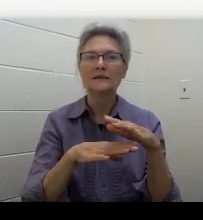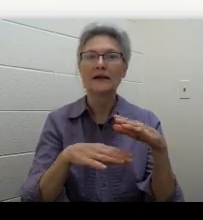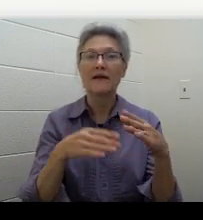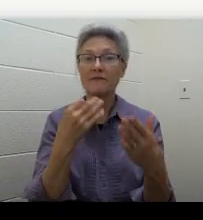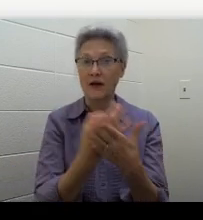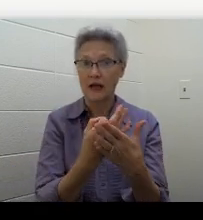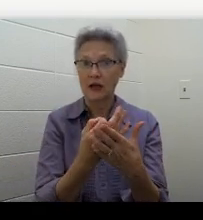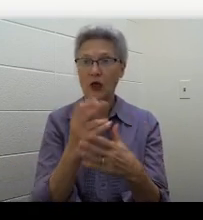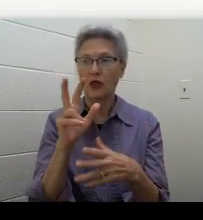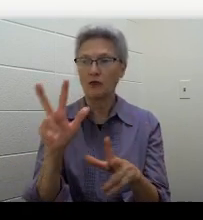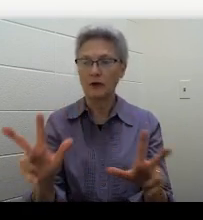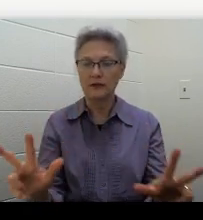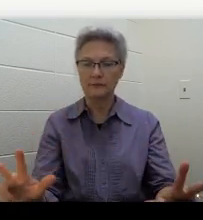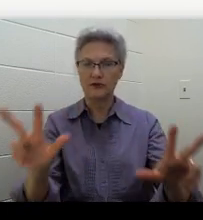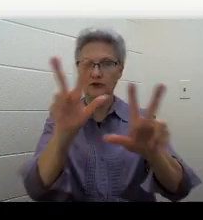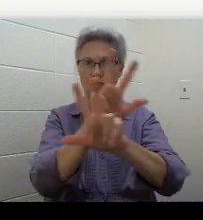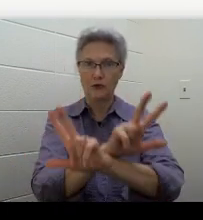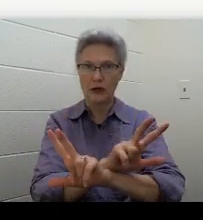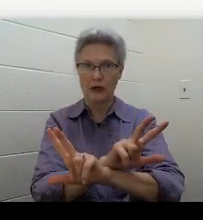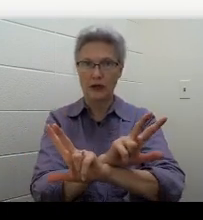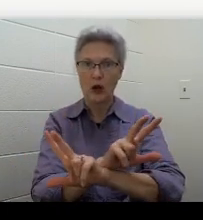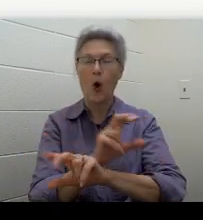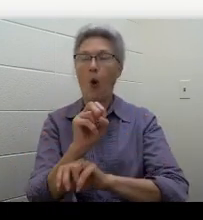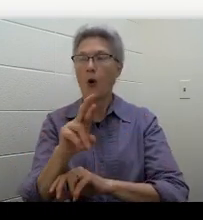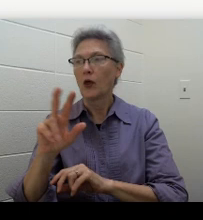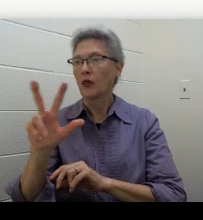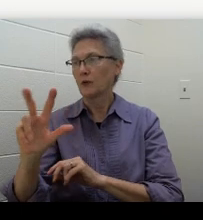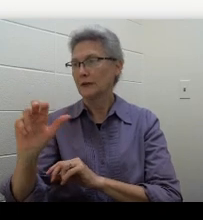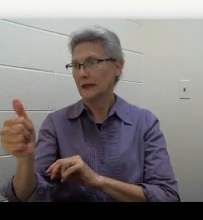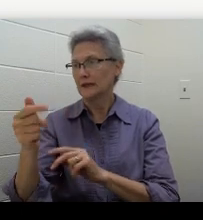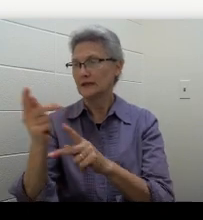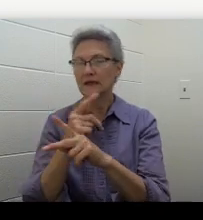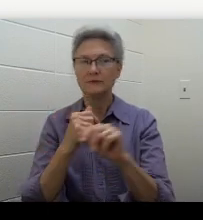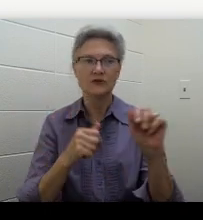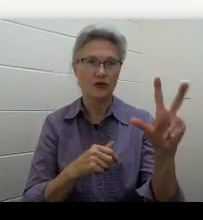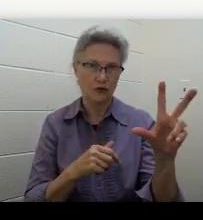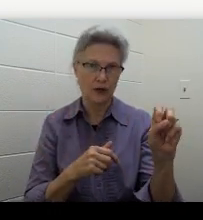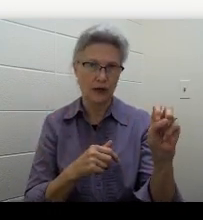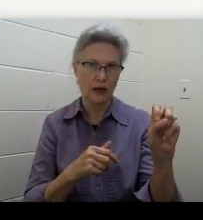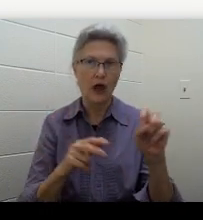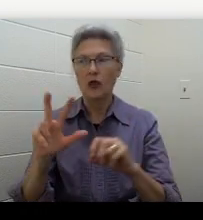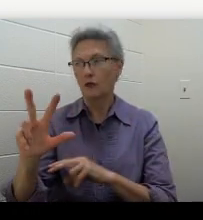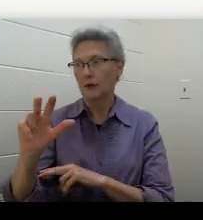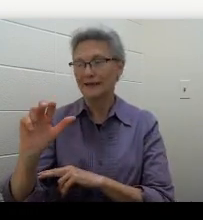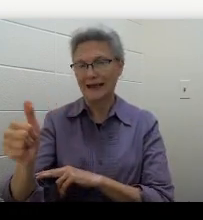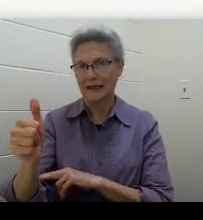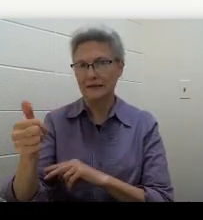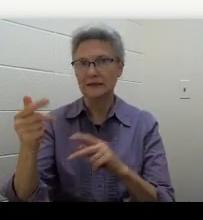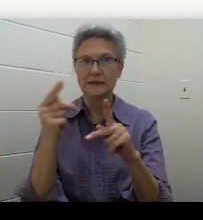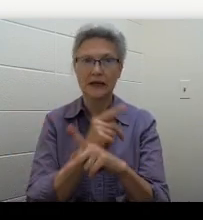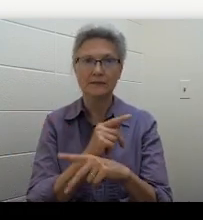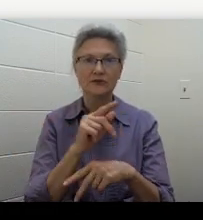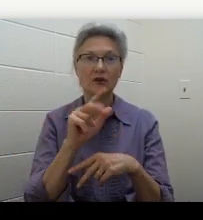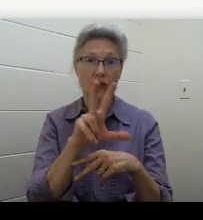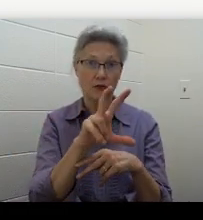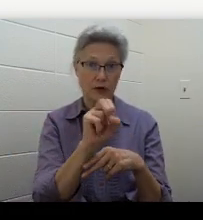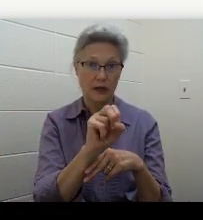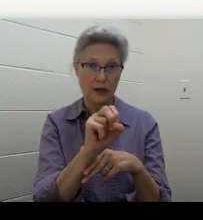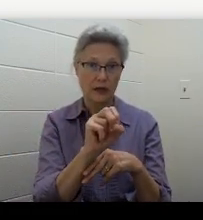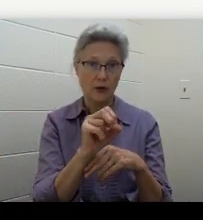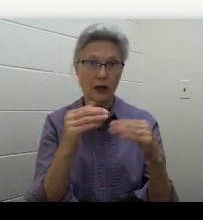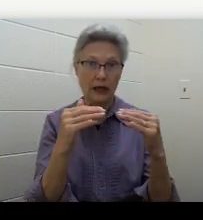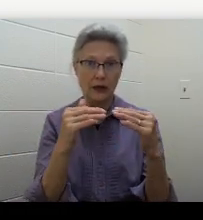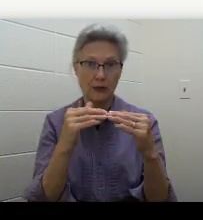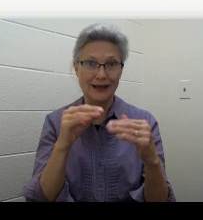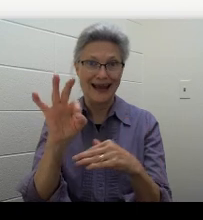times 3, or I could do 3 tens times 30. And I know that 3 tens times 30 would